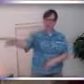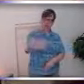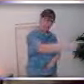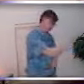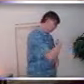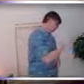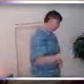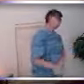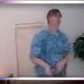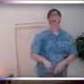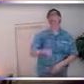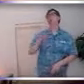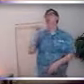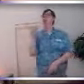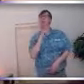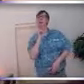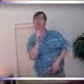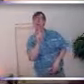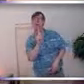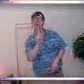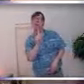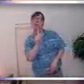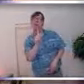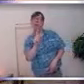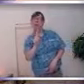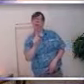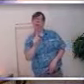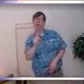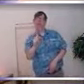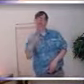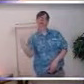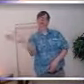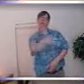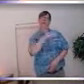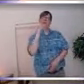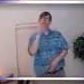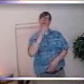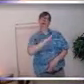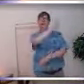There's only one. We're all connected.